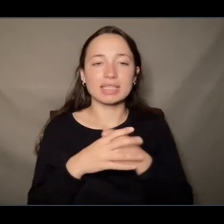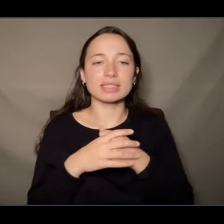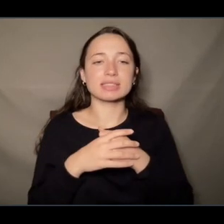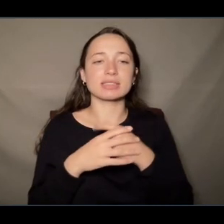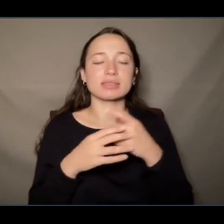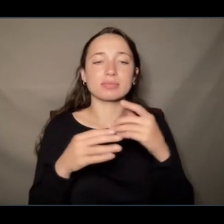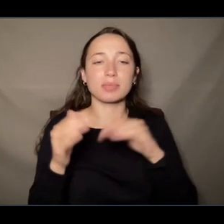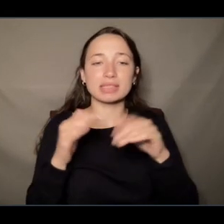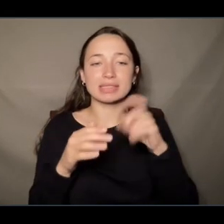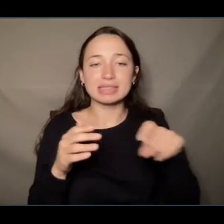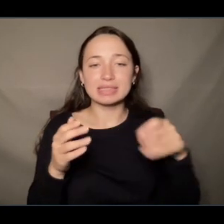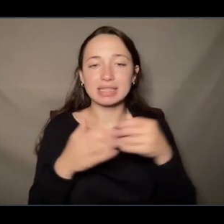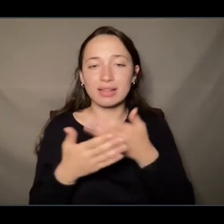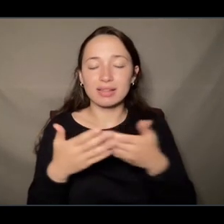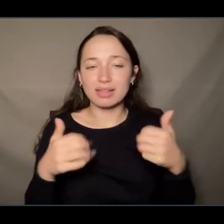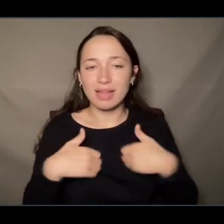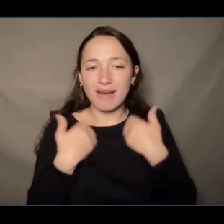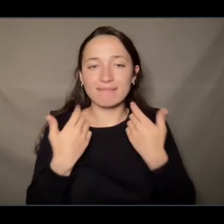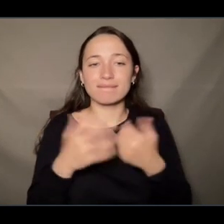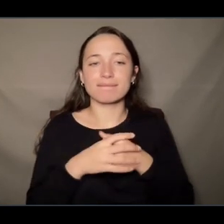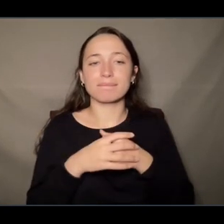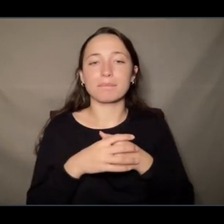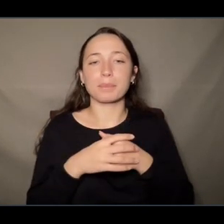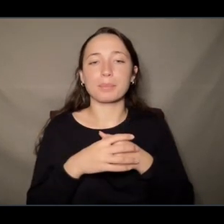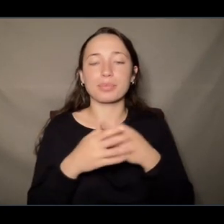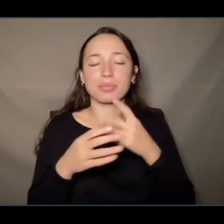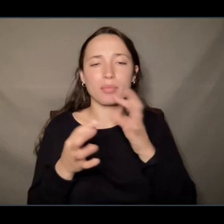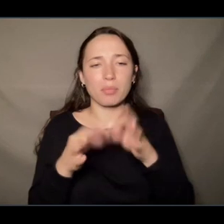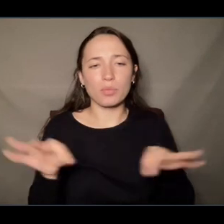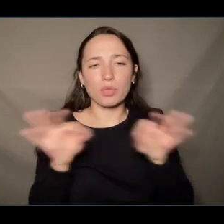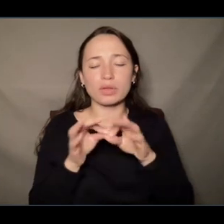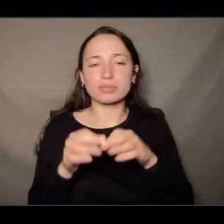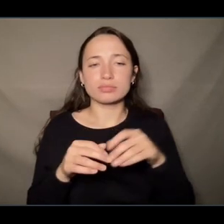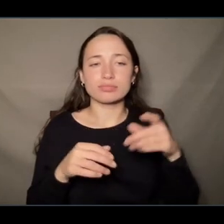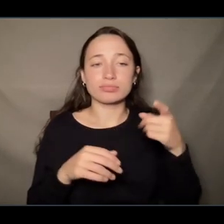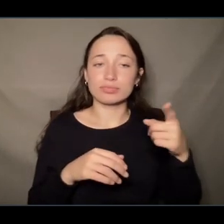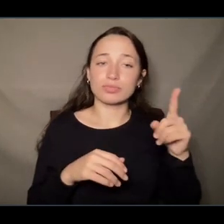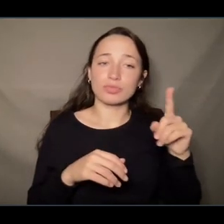fed, basic necessities in life. They're so important.